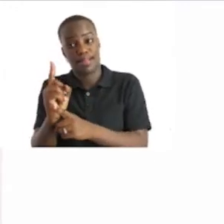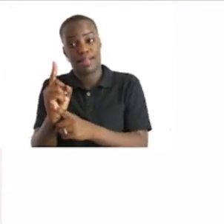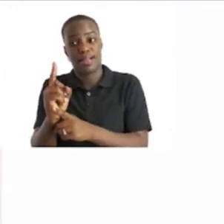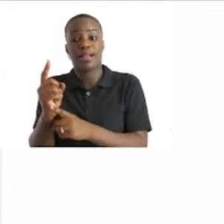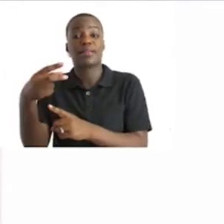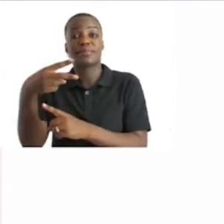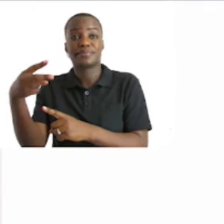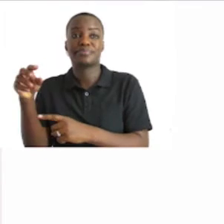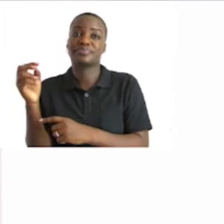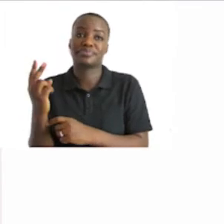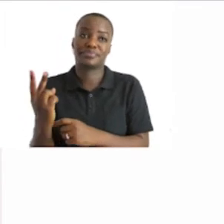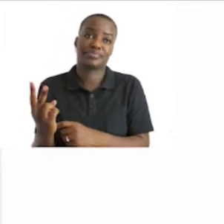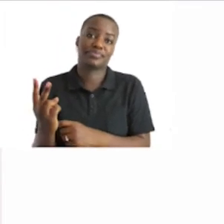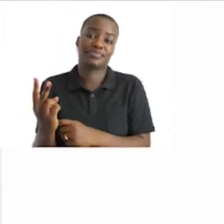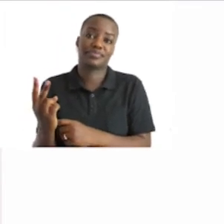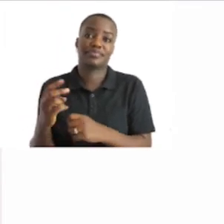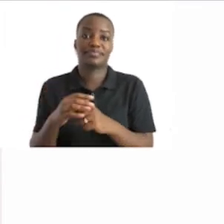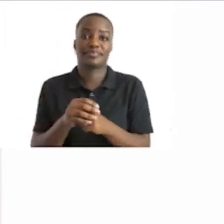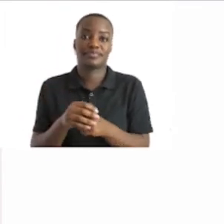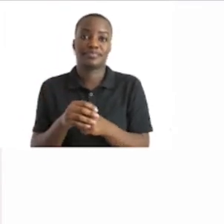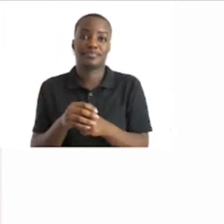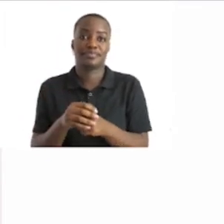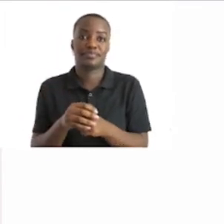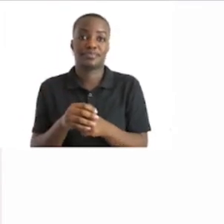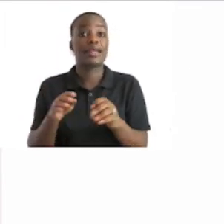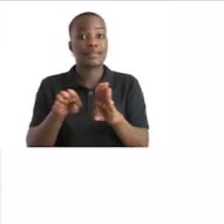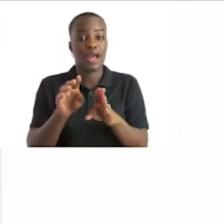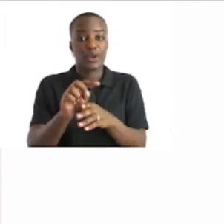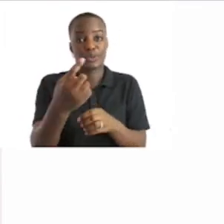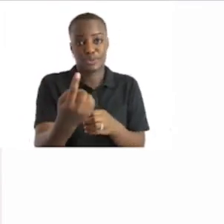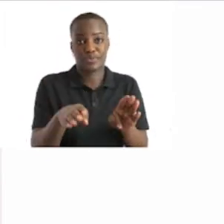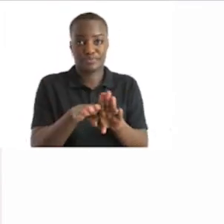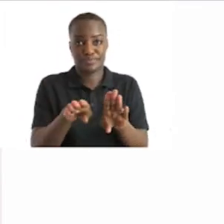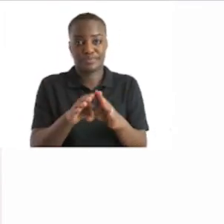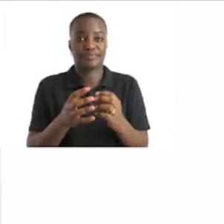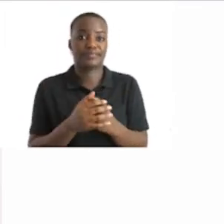1 equals 2. Can you please write that in your book?